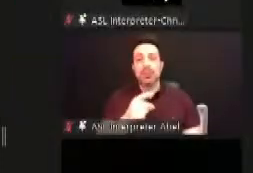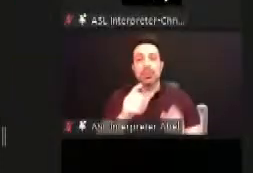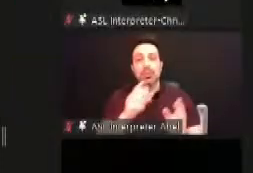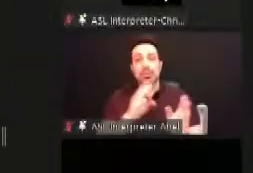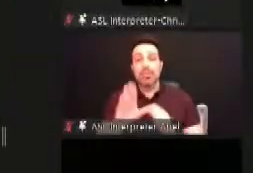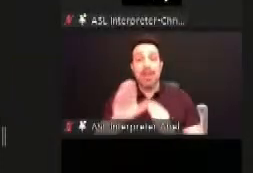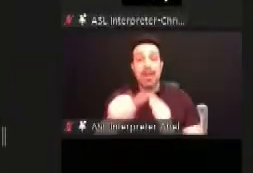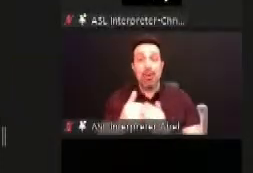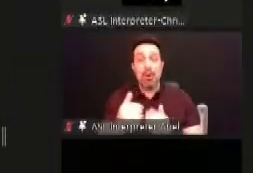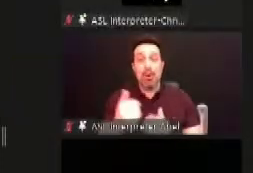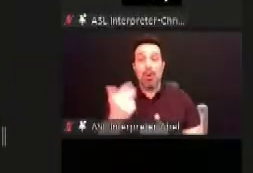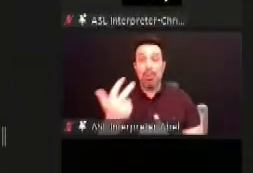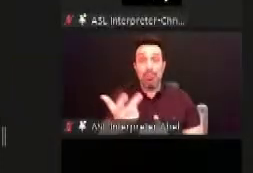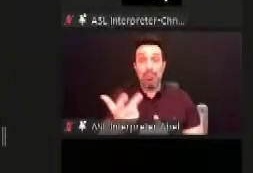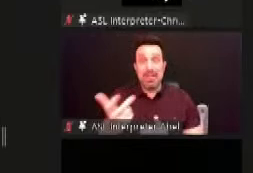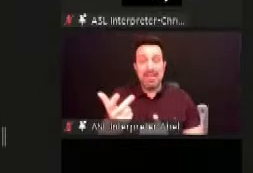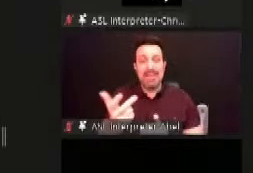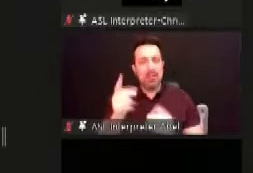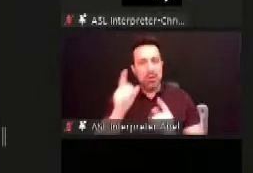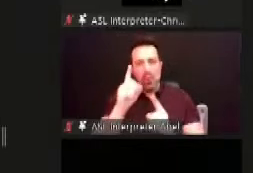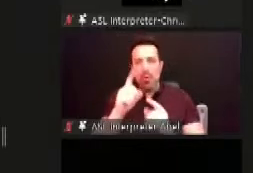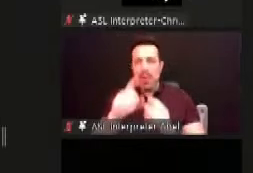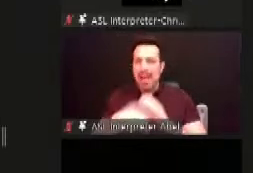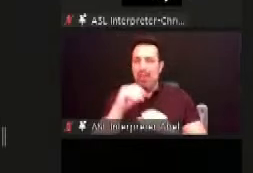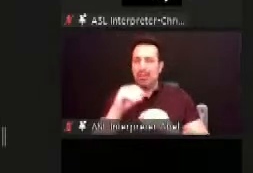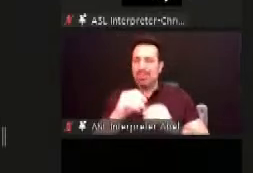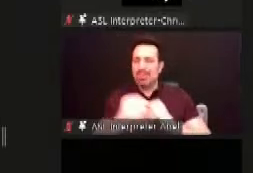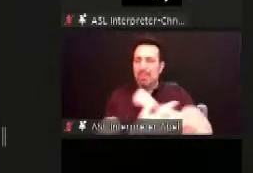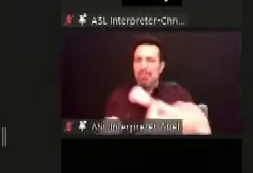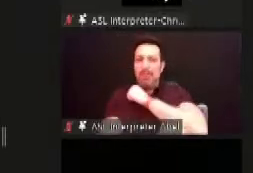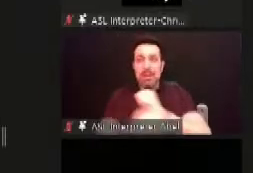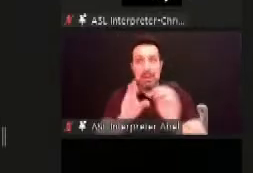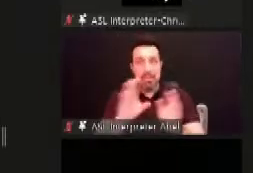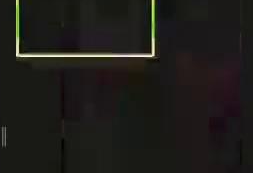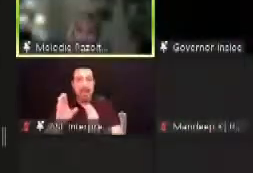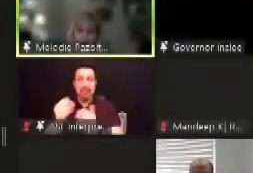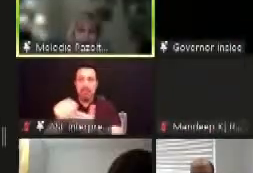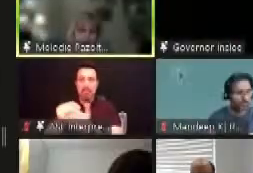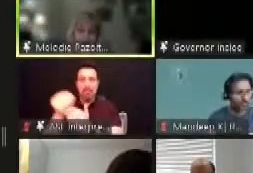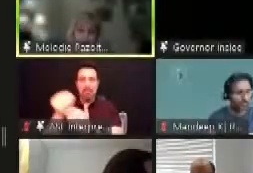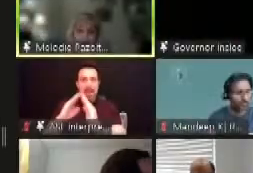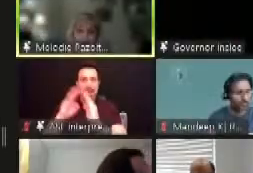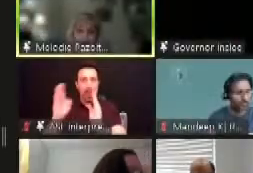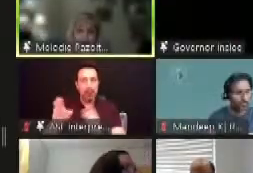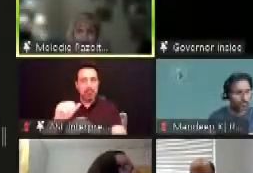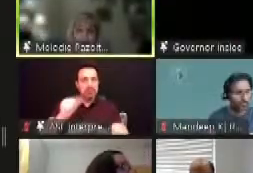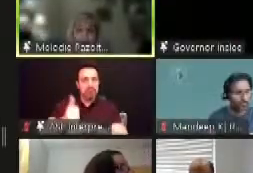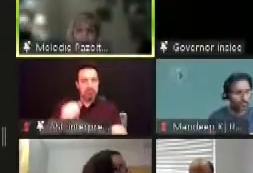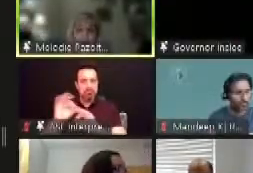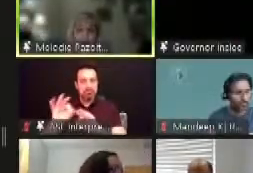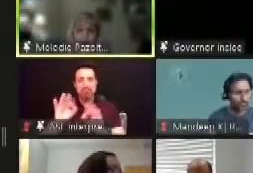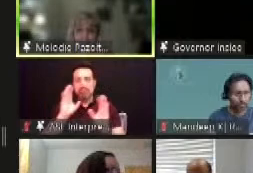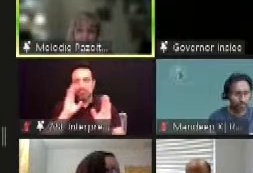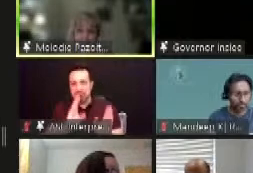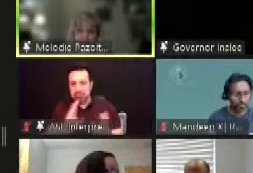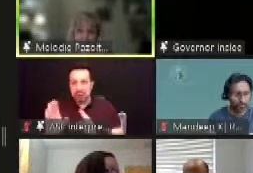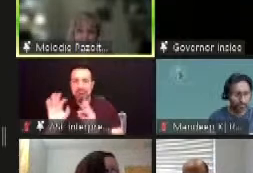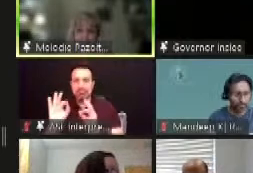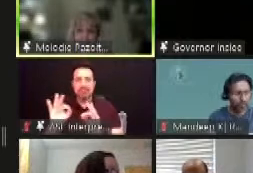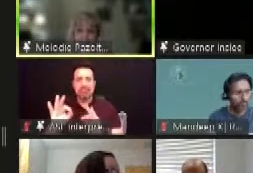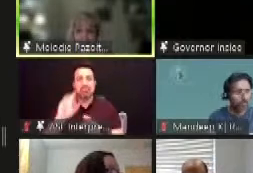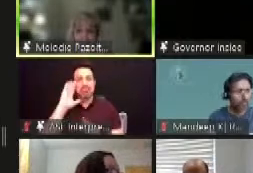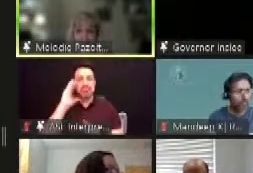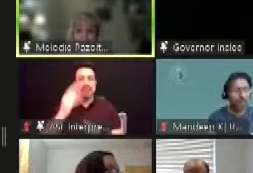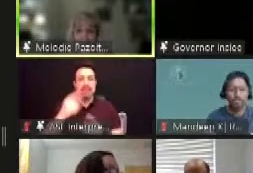all three of them out of poverty. She was on track to buy a house, to make a home. Her plan was very well intentioned, and it seemed like she